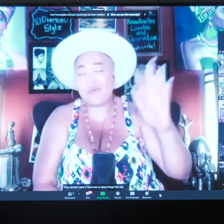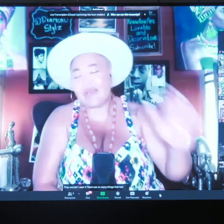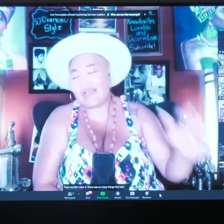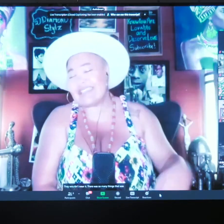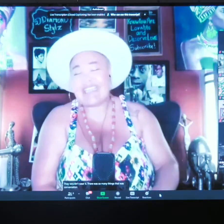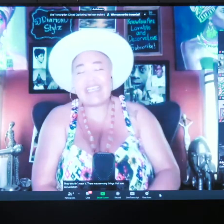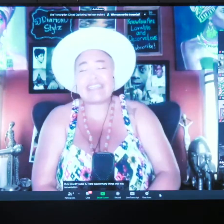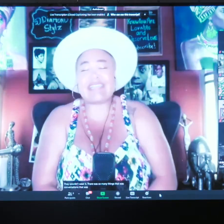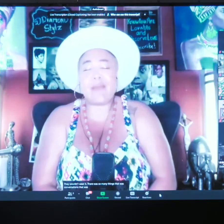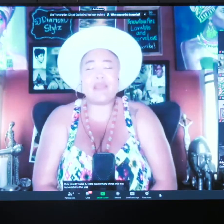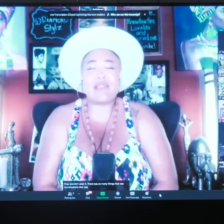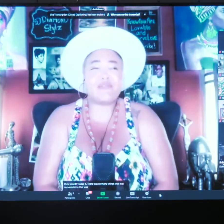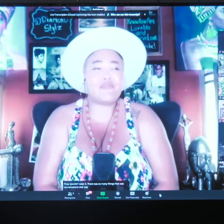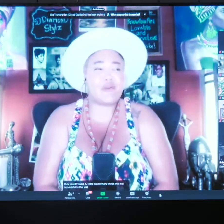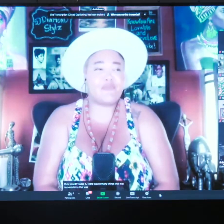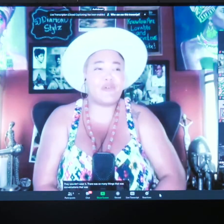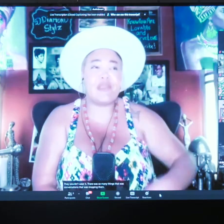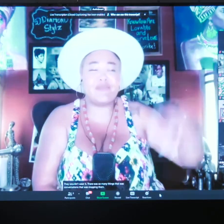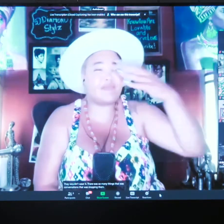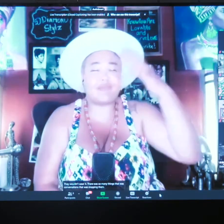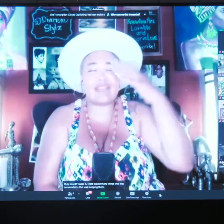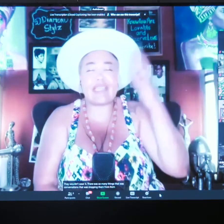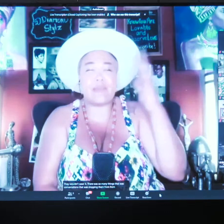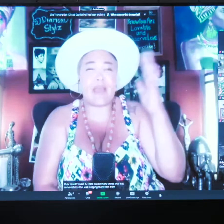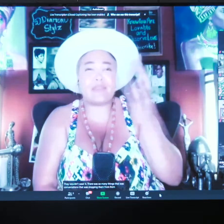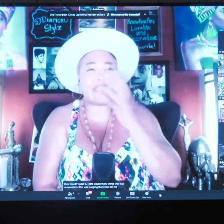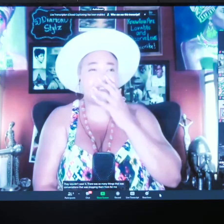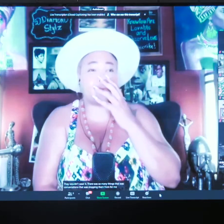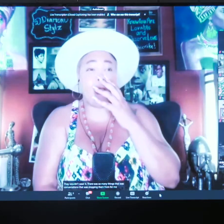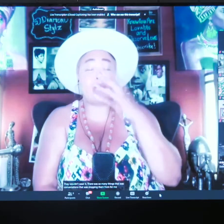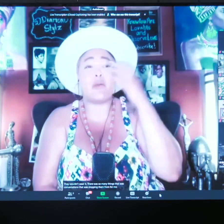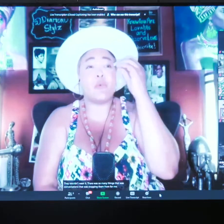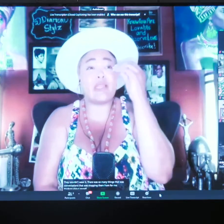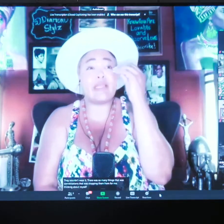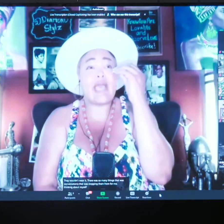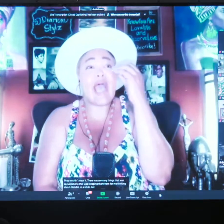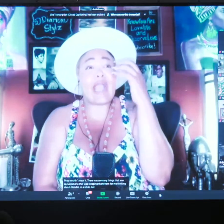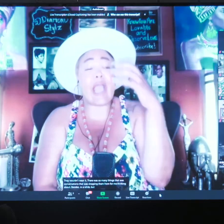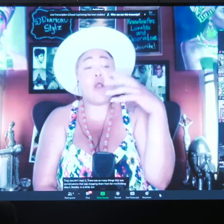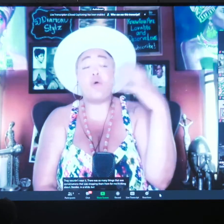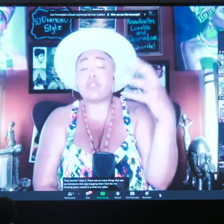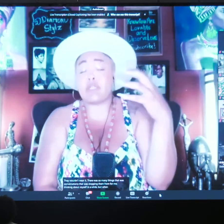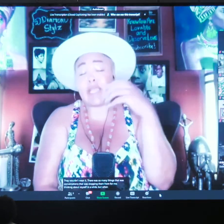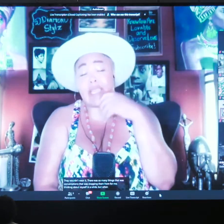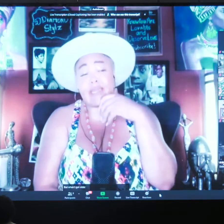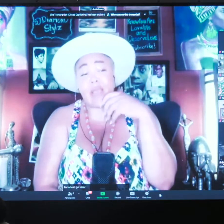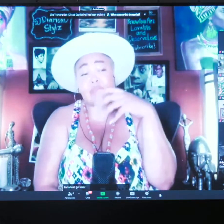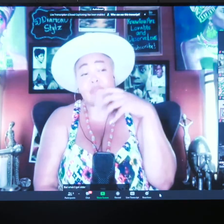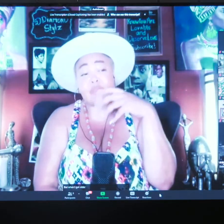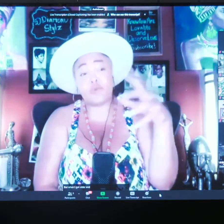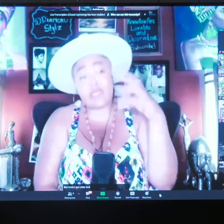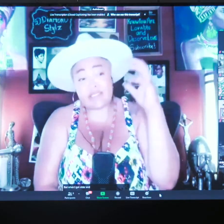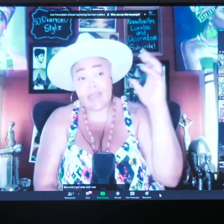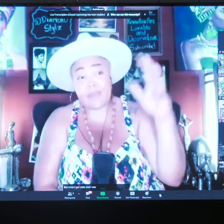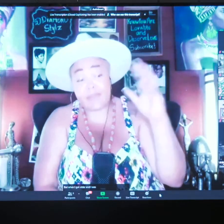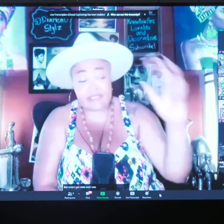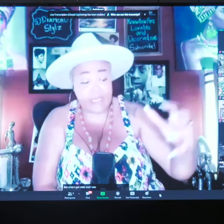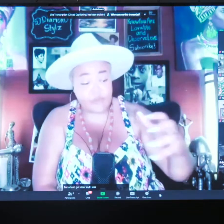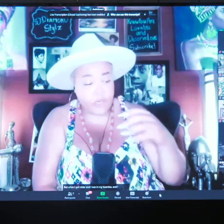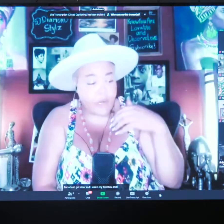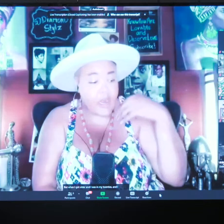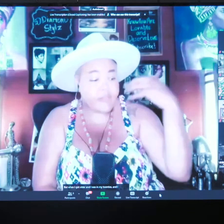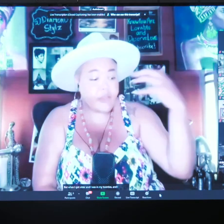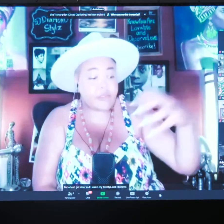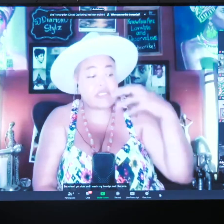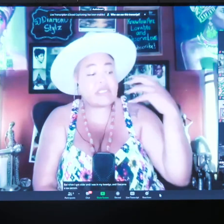that was stopping them for me thinking about Misogynoir. But when I got older and I was in my 20s and I became a sex